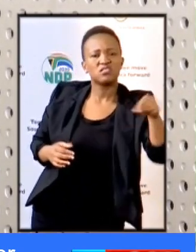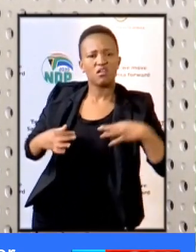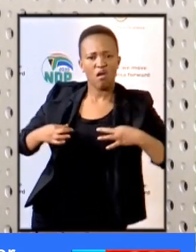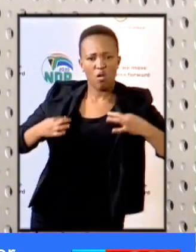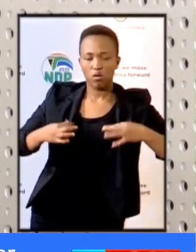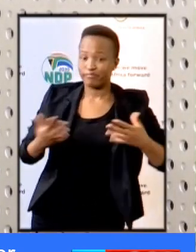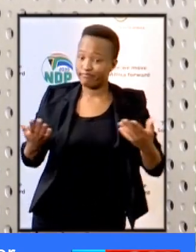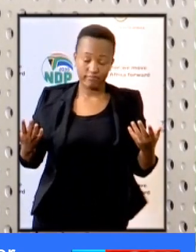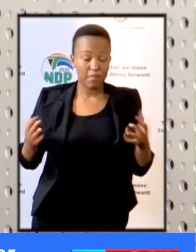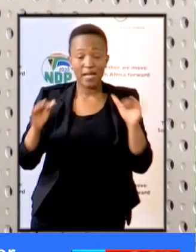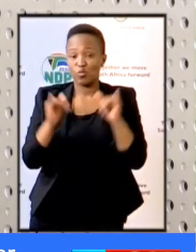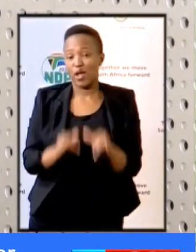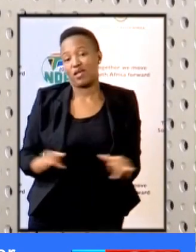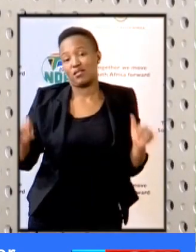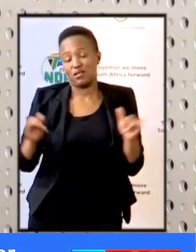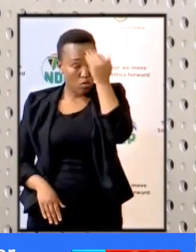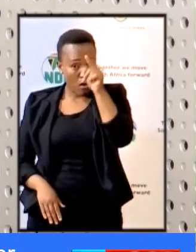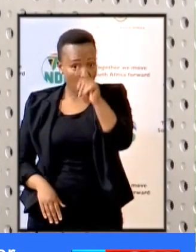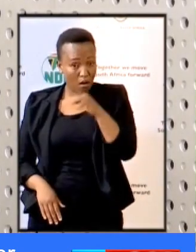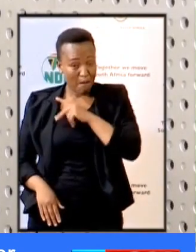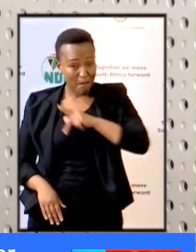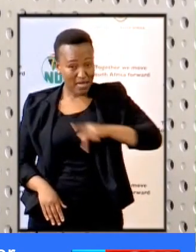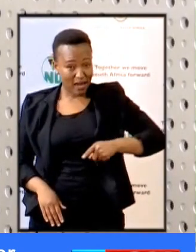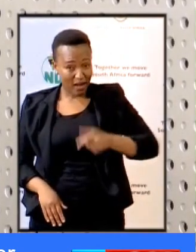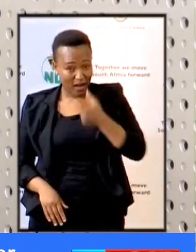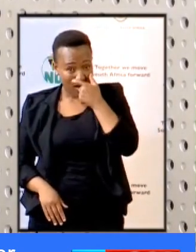until we open umongameli.